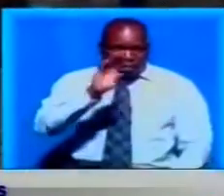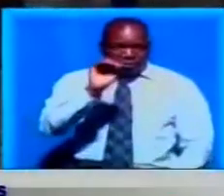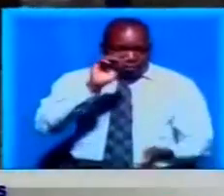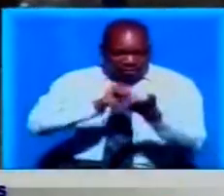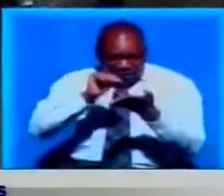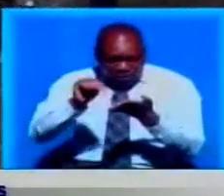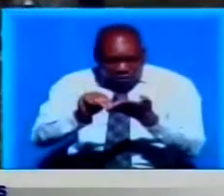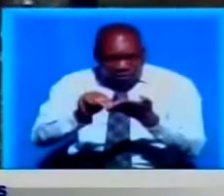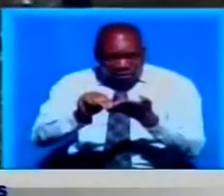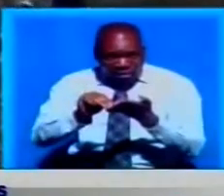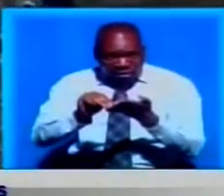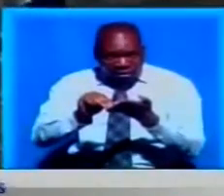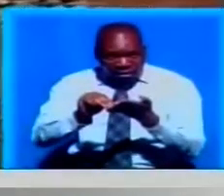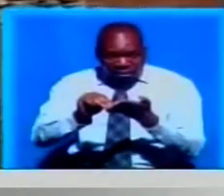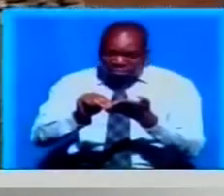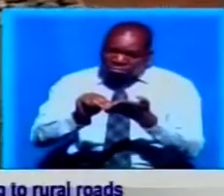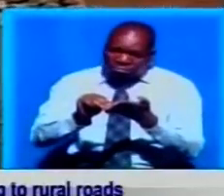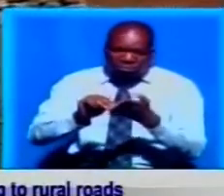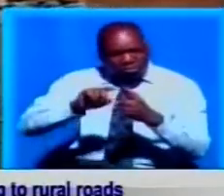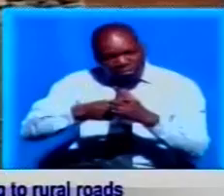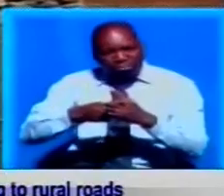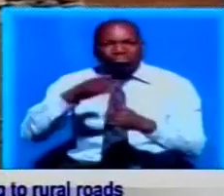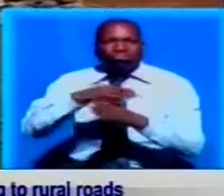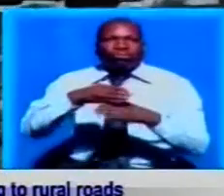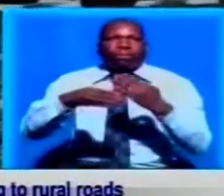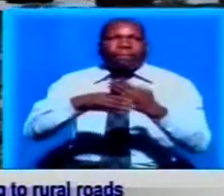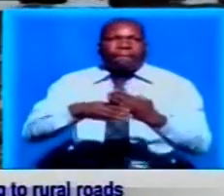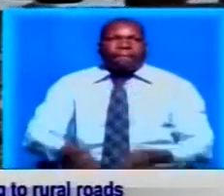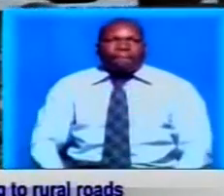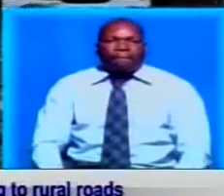States dollars Kafula Dam has started.